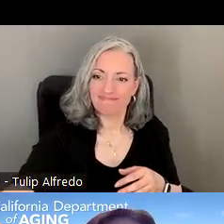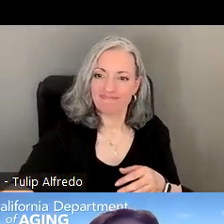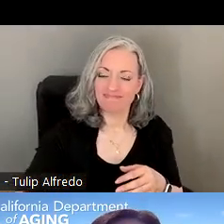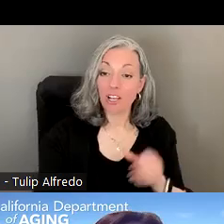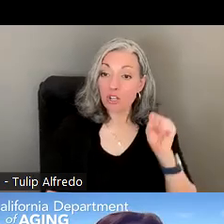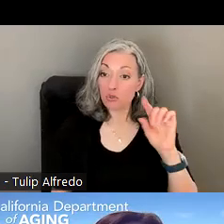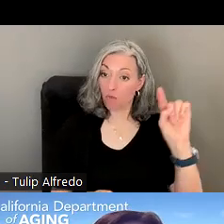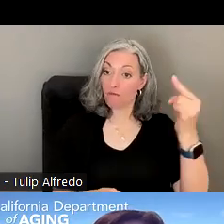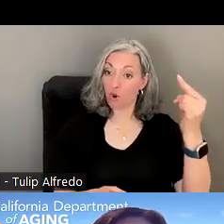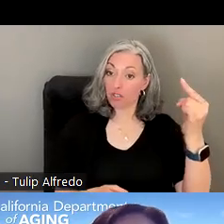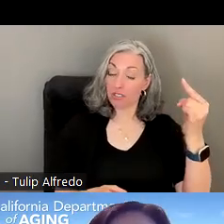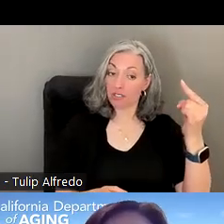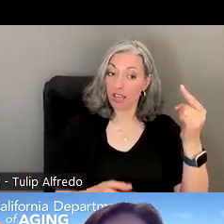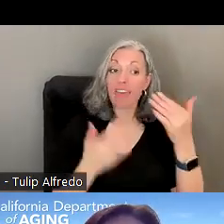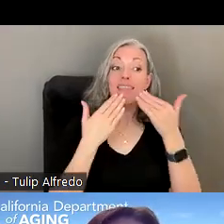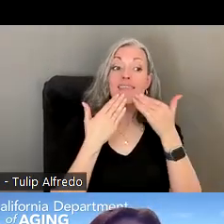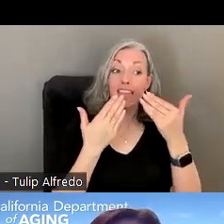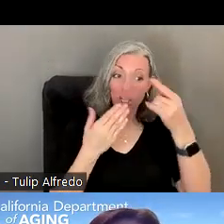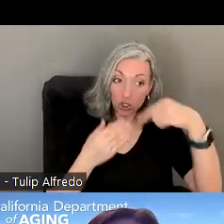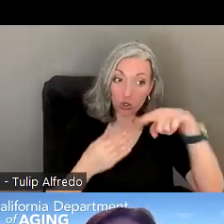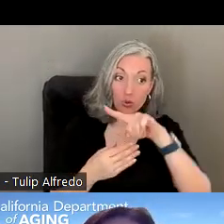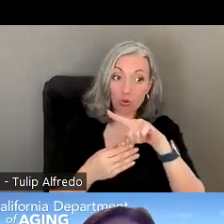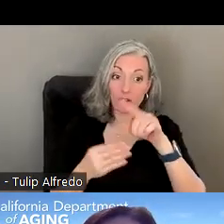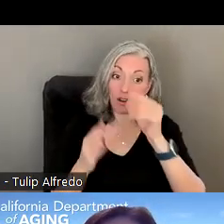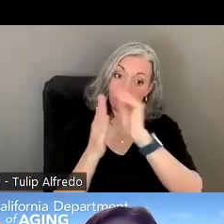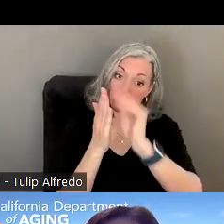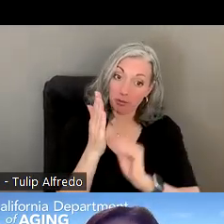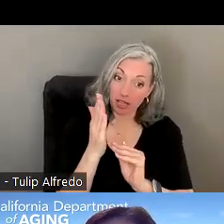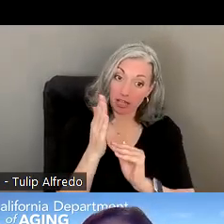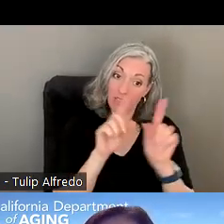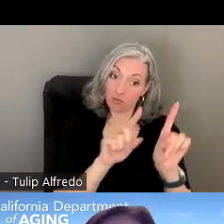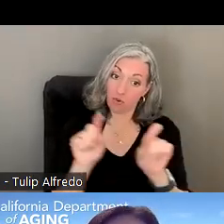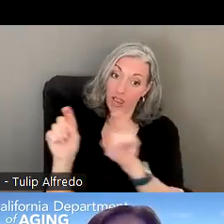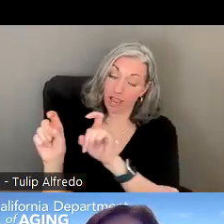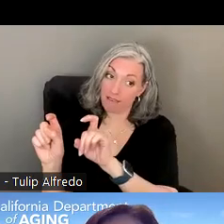So first and foremost, I want to thank you for completing the EACAD survey.